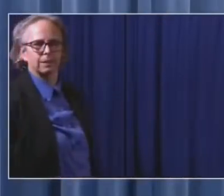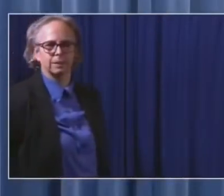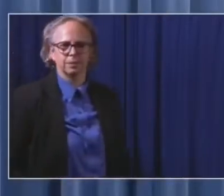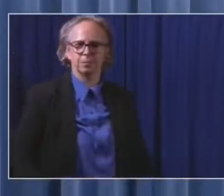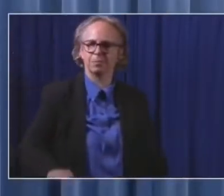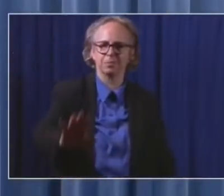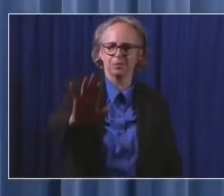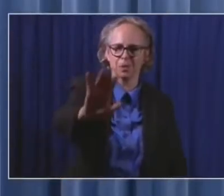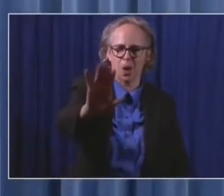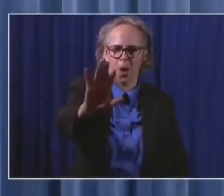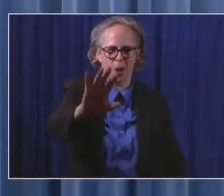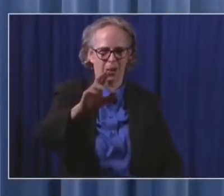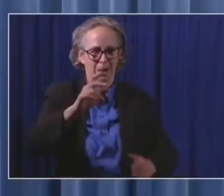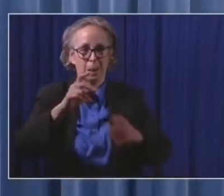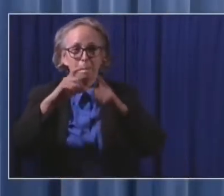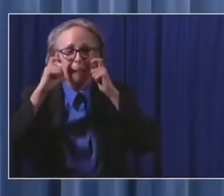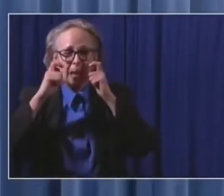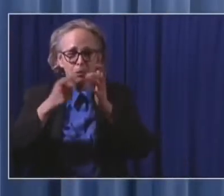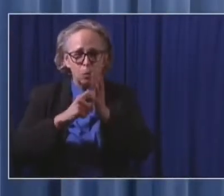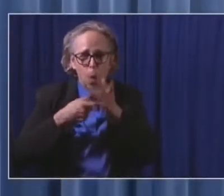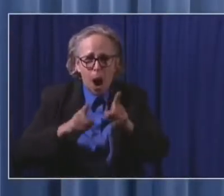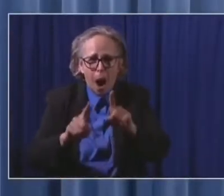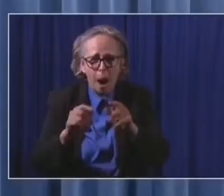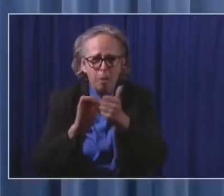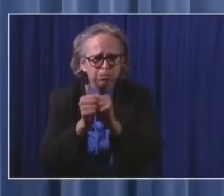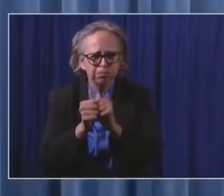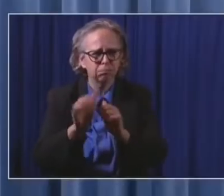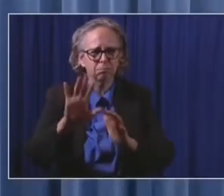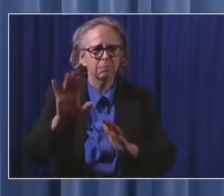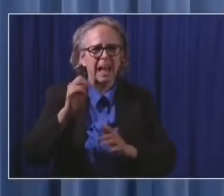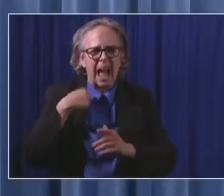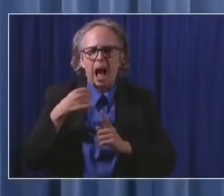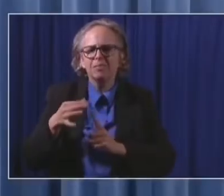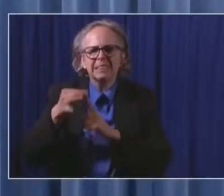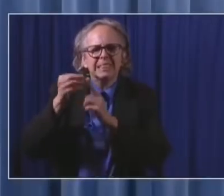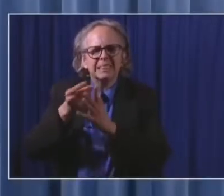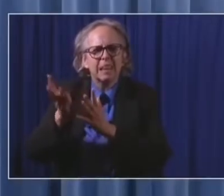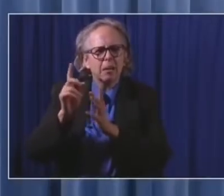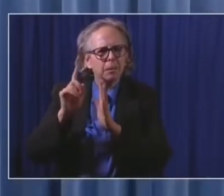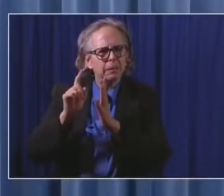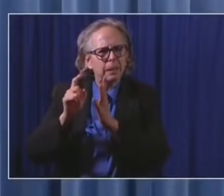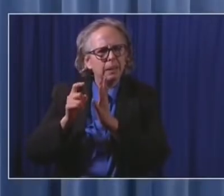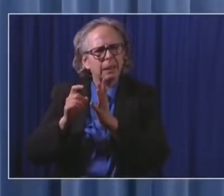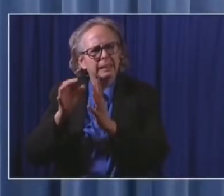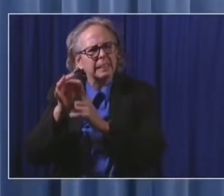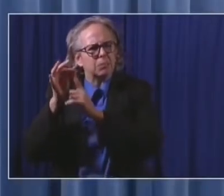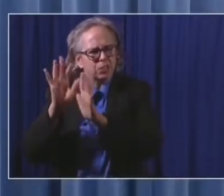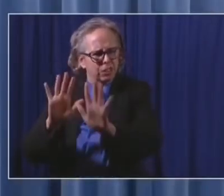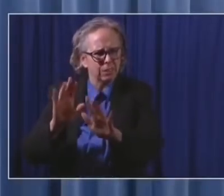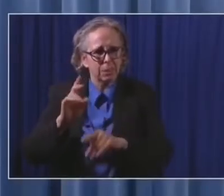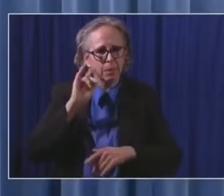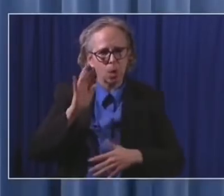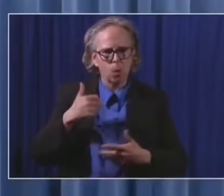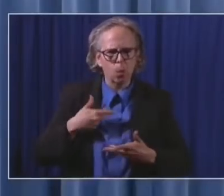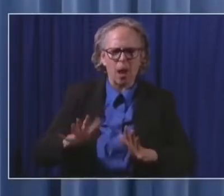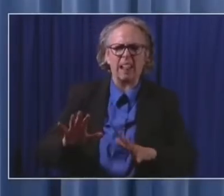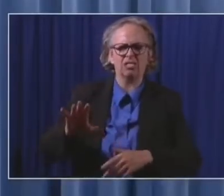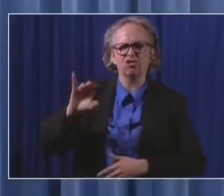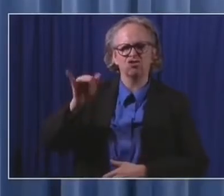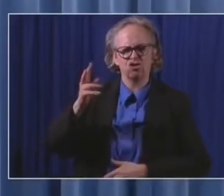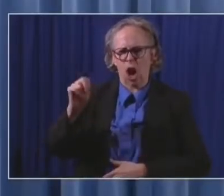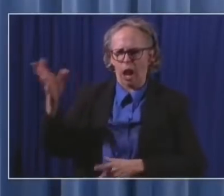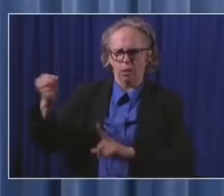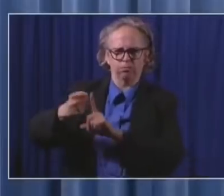No. They will not be required to wear masks. You'll see in the exception, there's an exception in there